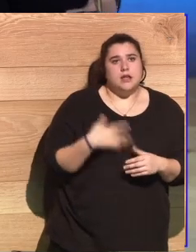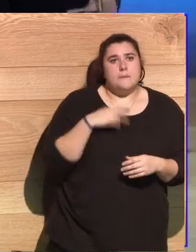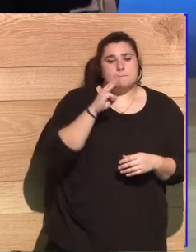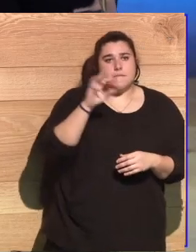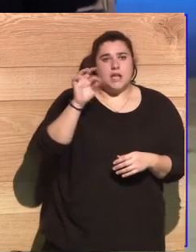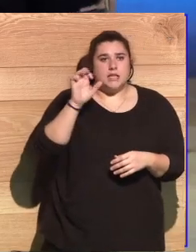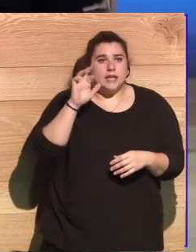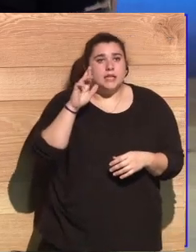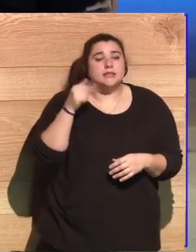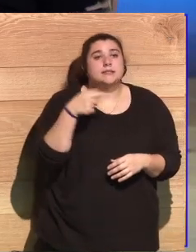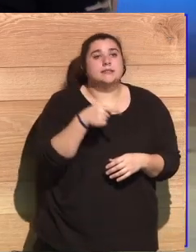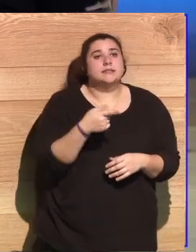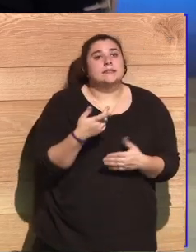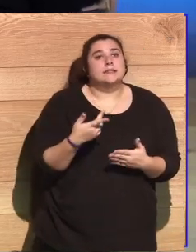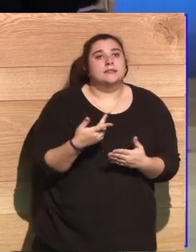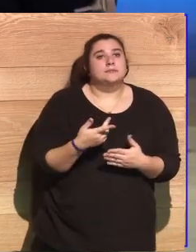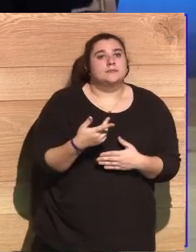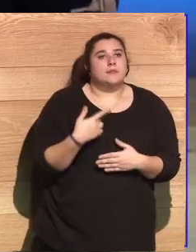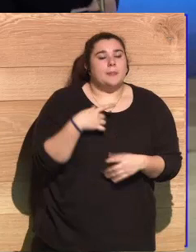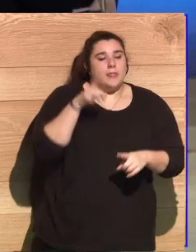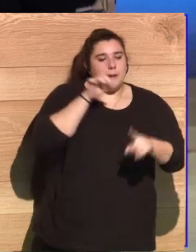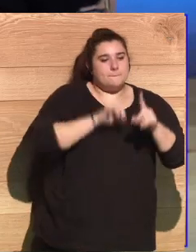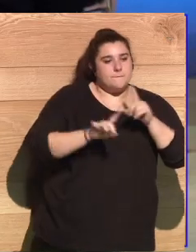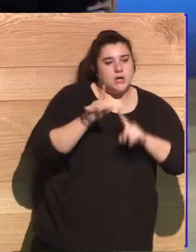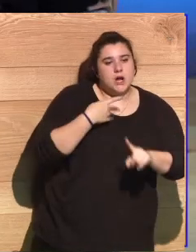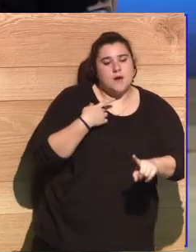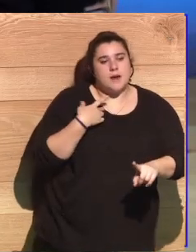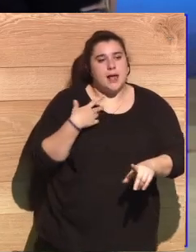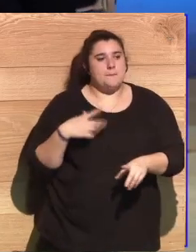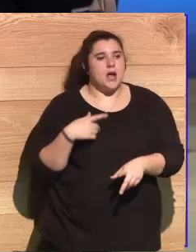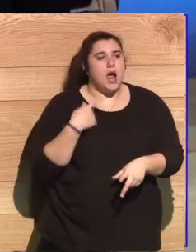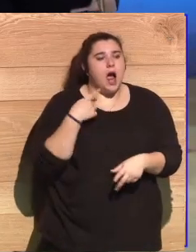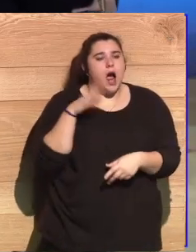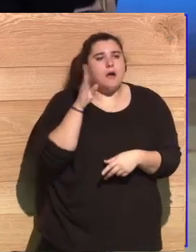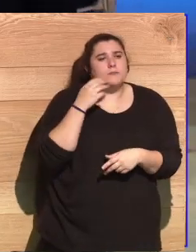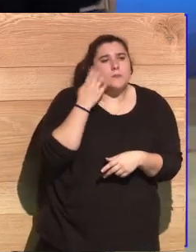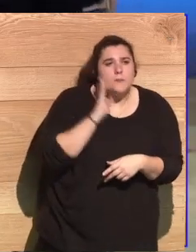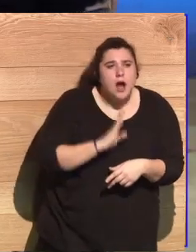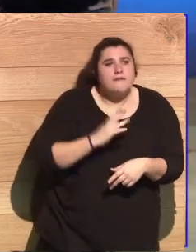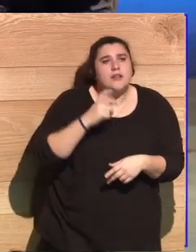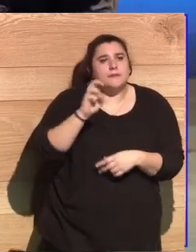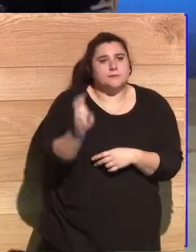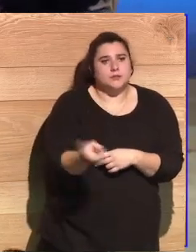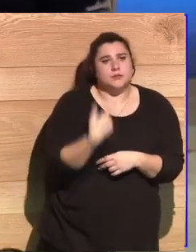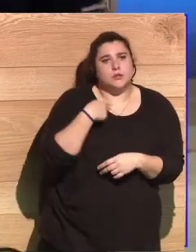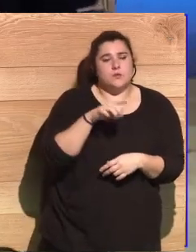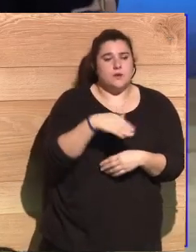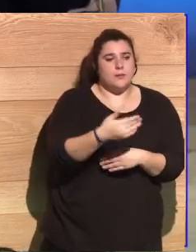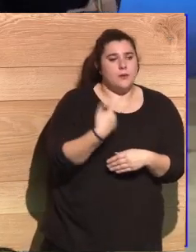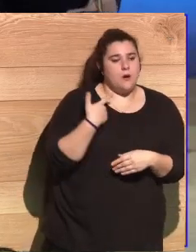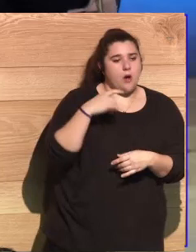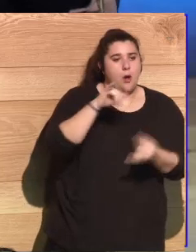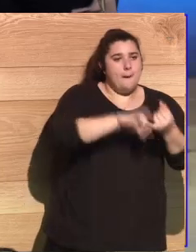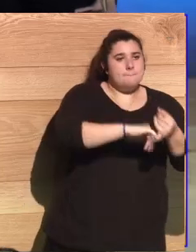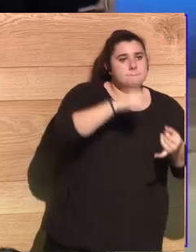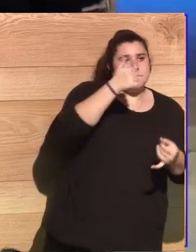speaking. Well, Peter, and with all that background, with all the stories, problems with organized crime after being in prison, when you